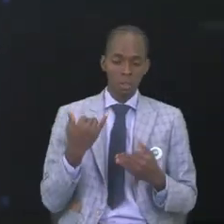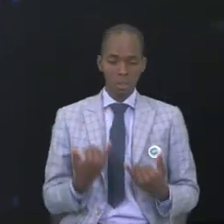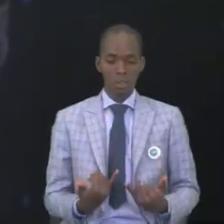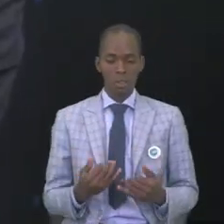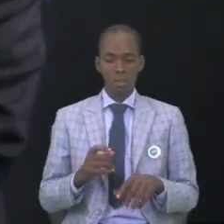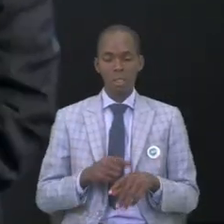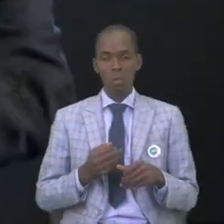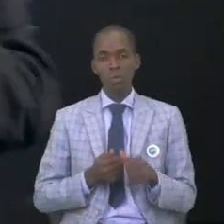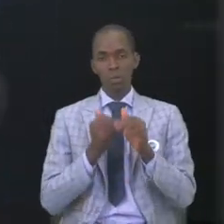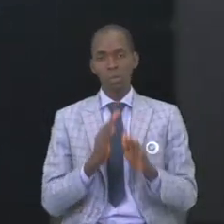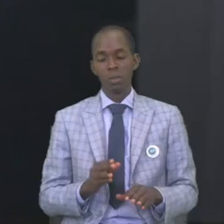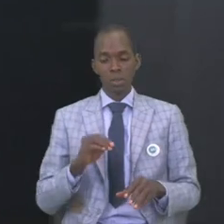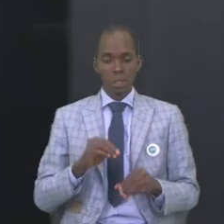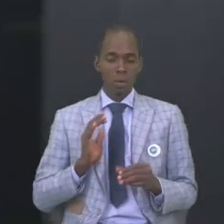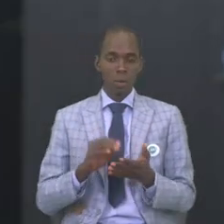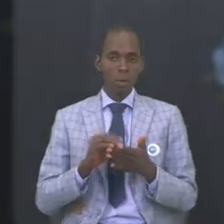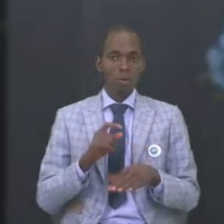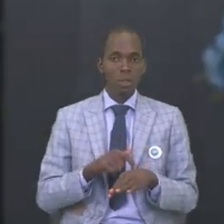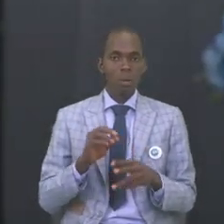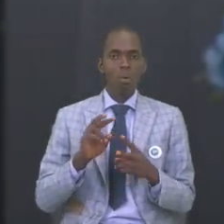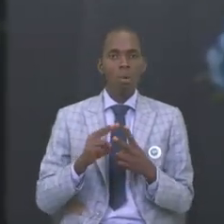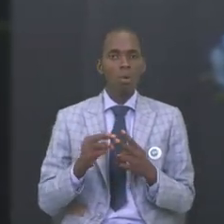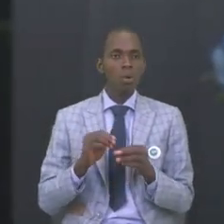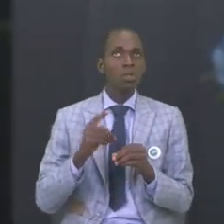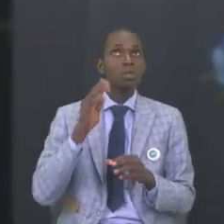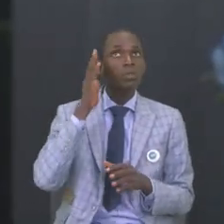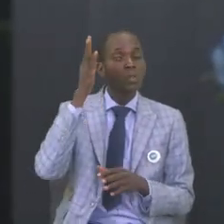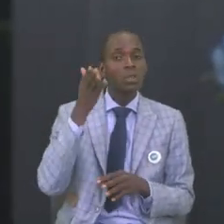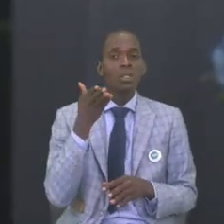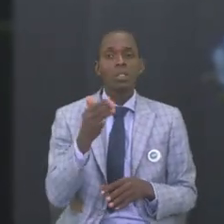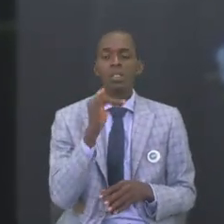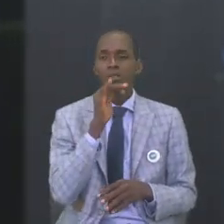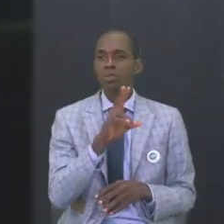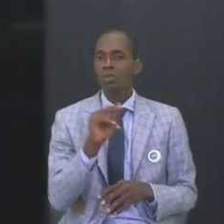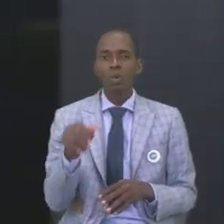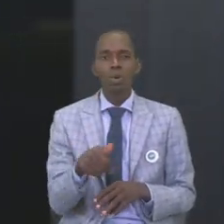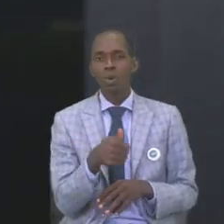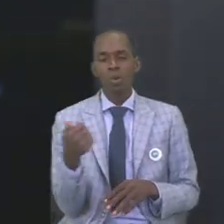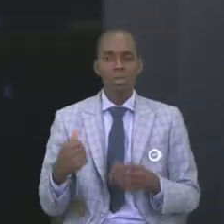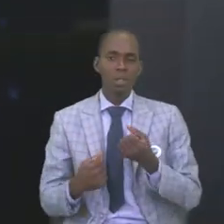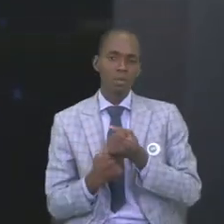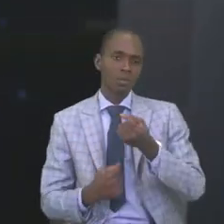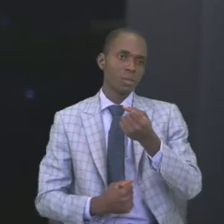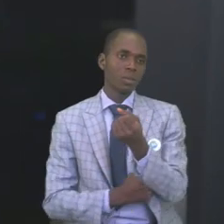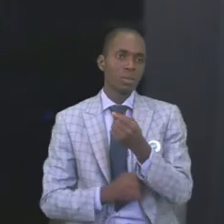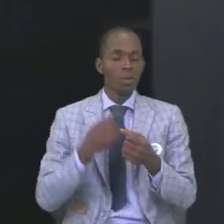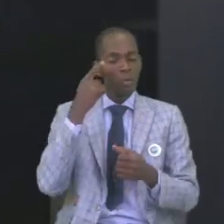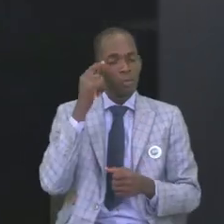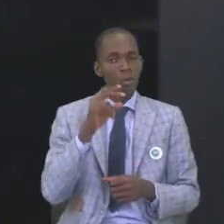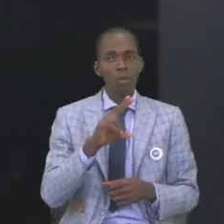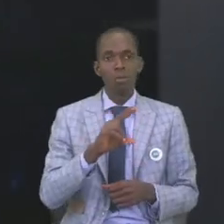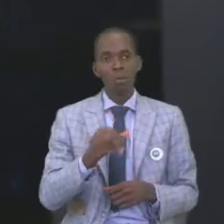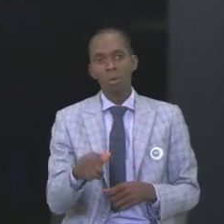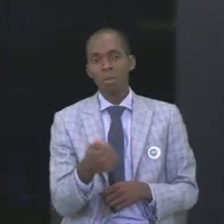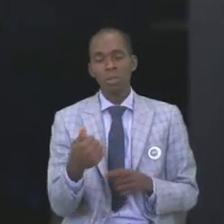future until Christ will come. There is no other foundation. It says, for other foundation can no man lay than that